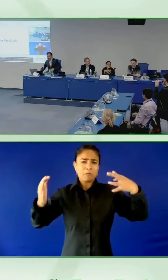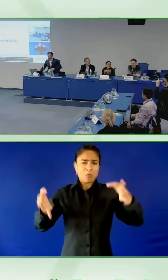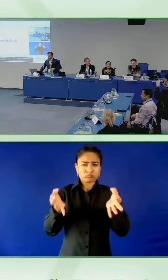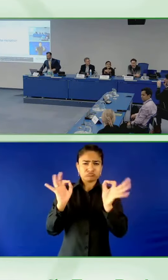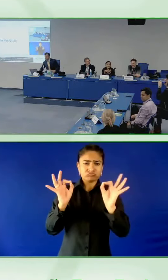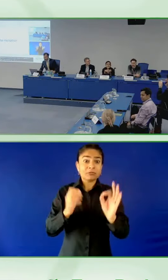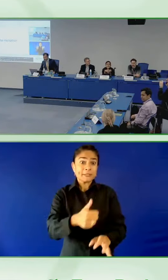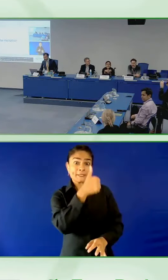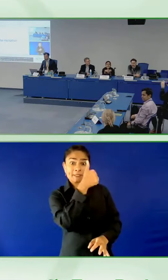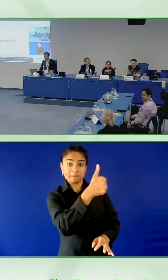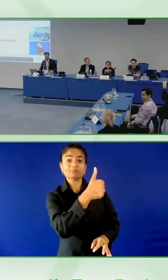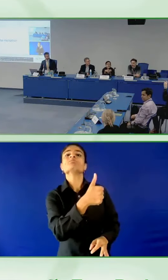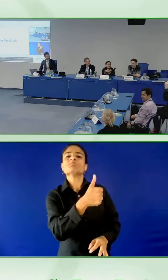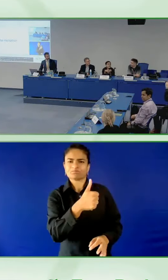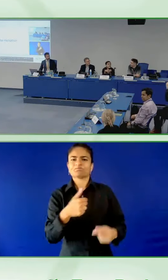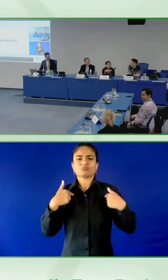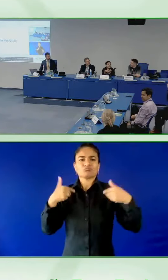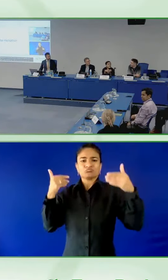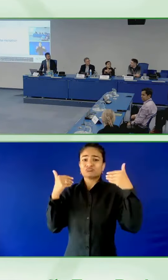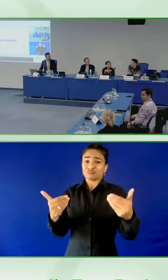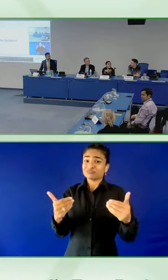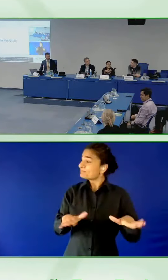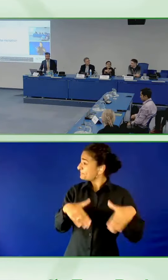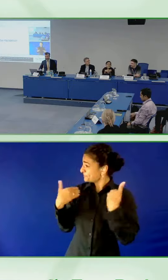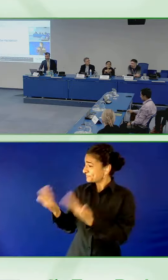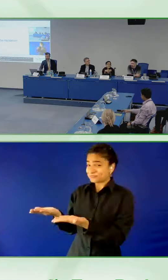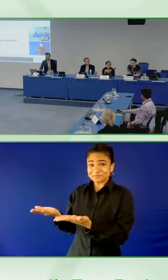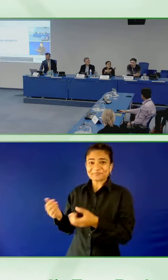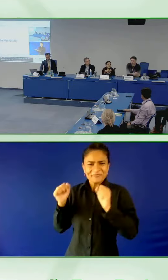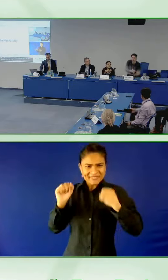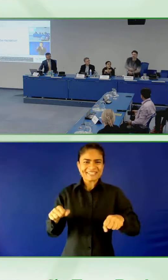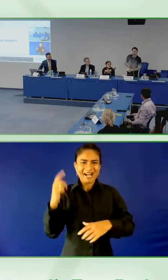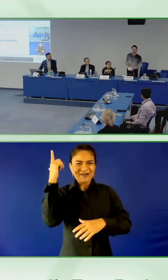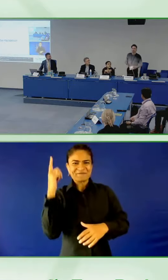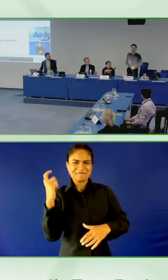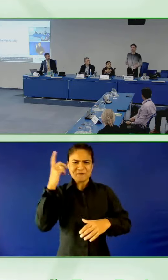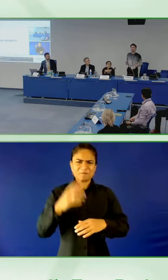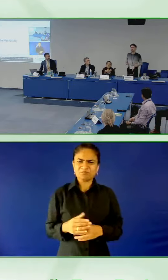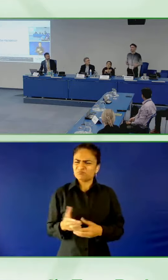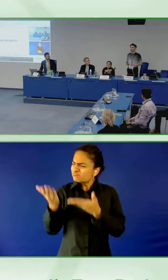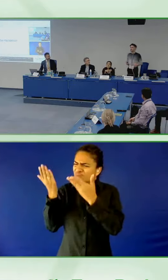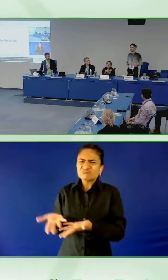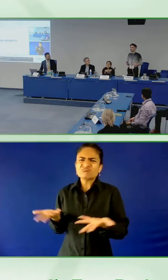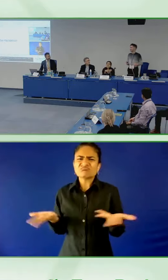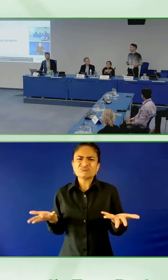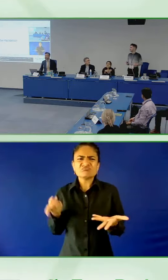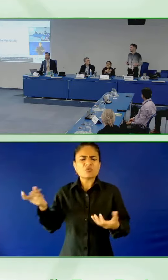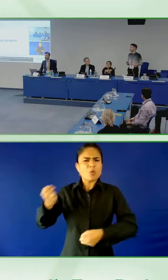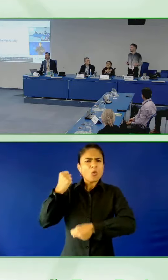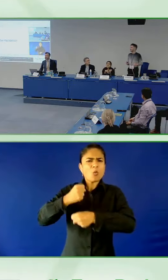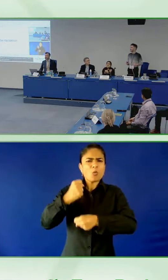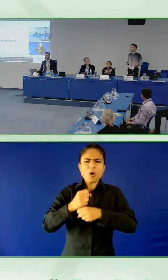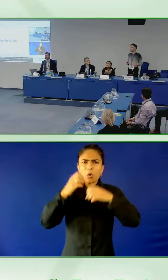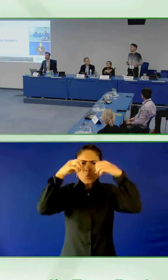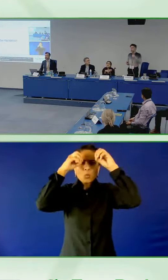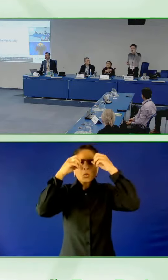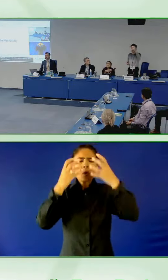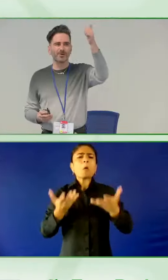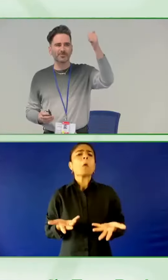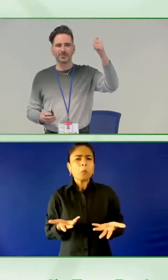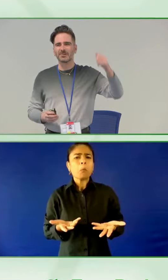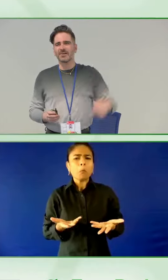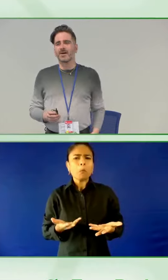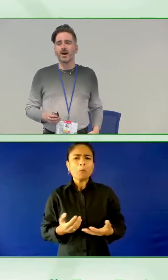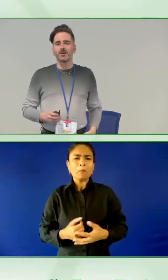engaging, but I don't think my voice is loud enough to carry over. Can folks hear me if I speak like this? Yes?